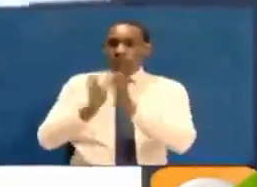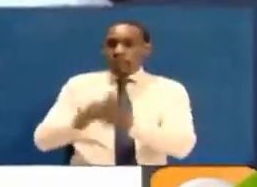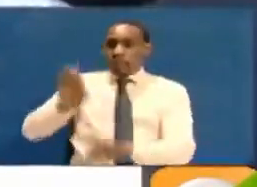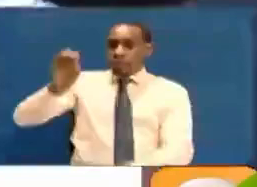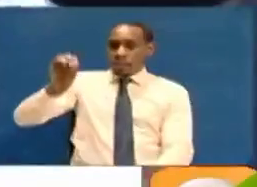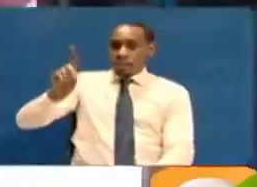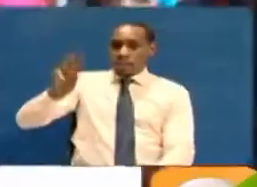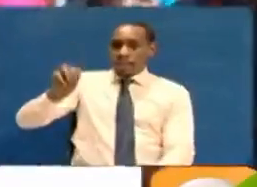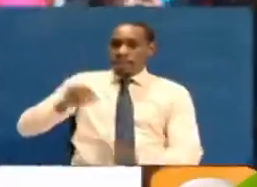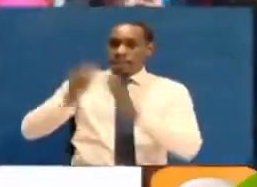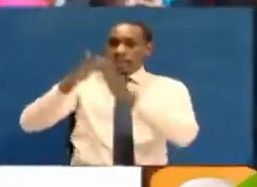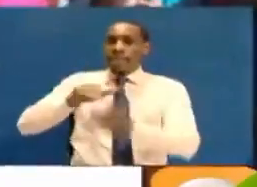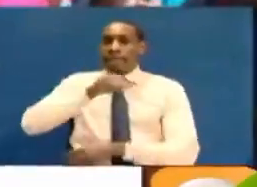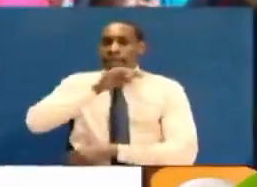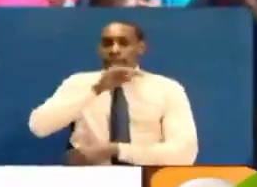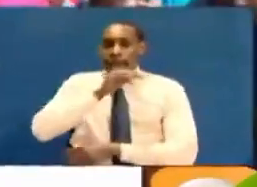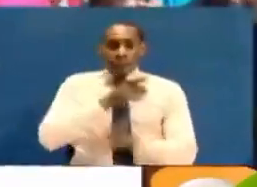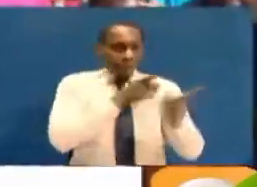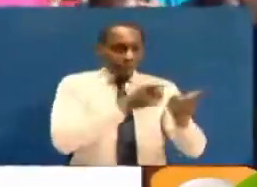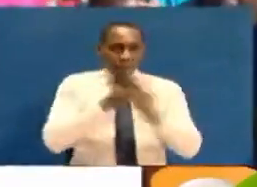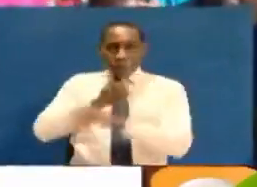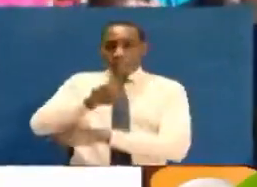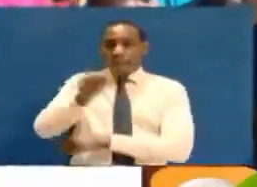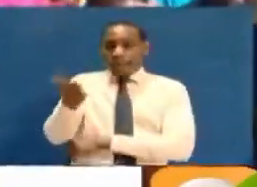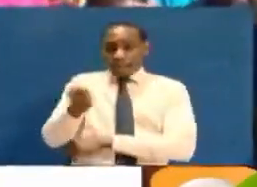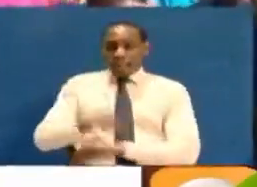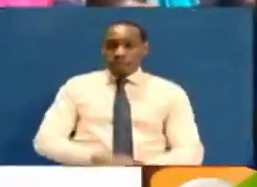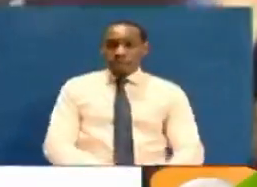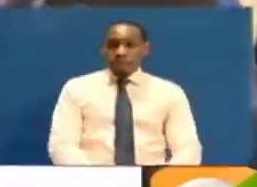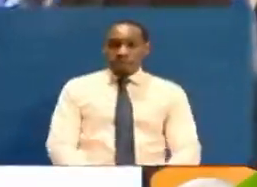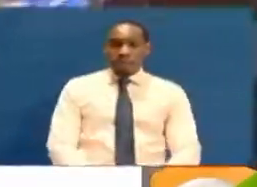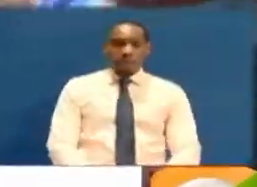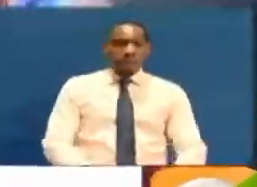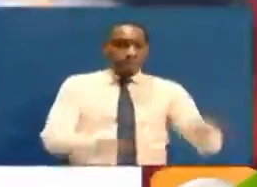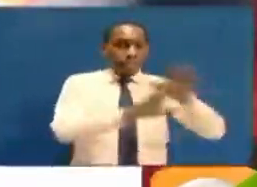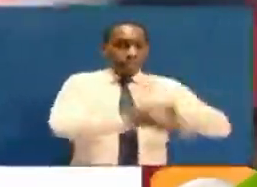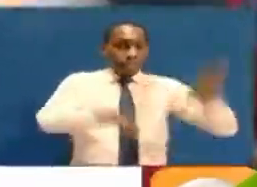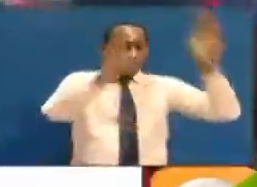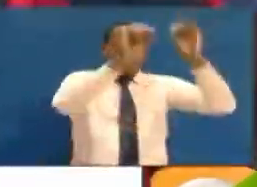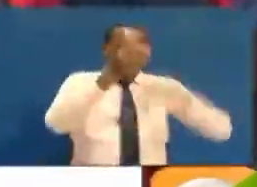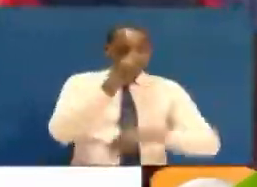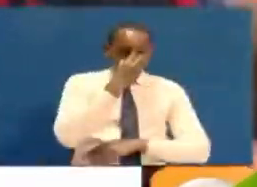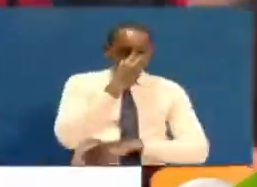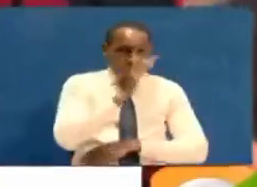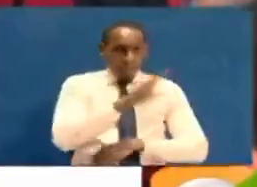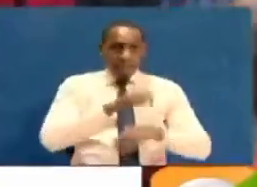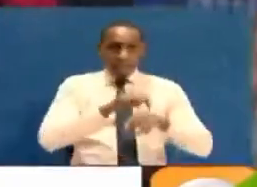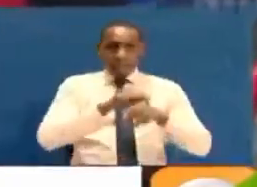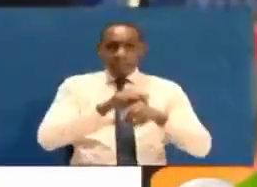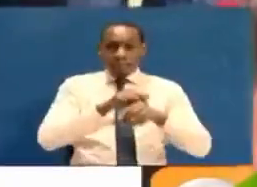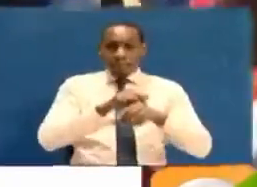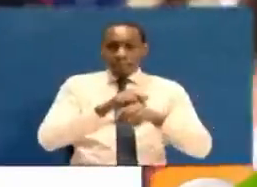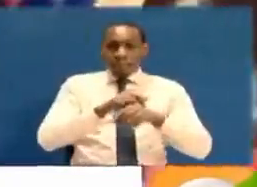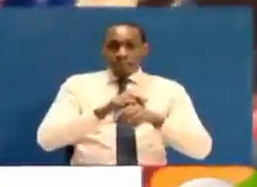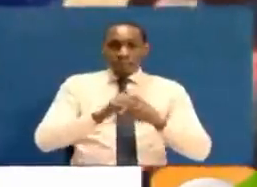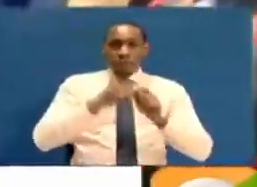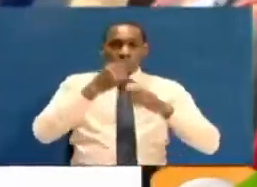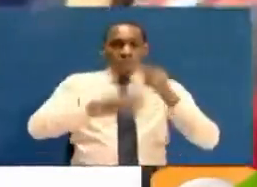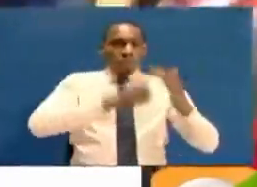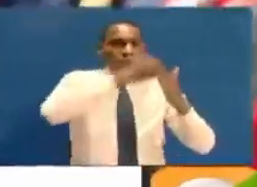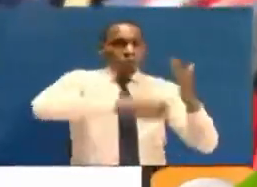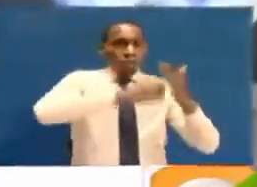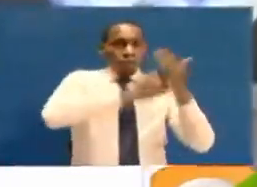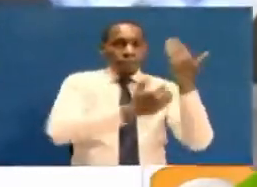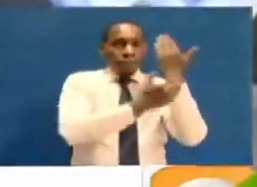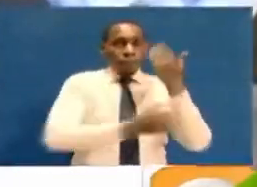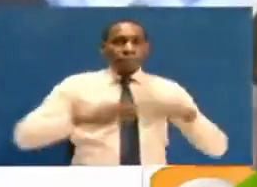leader Raila Odinga trade accusations. Deputy President William Ruto, while taking his hustler campaigns to